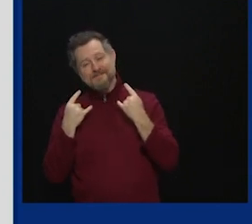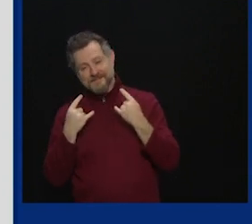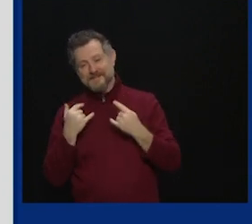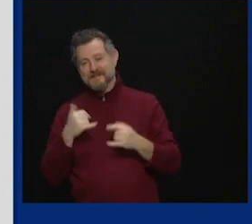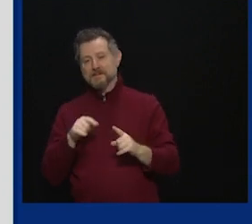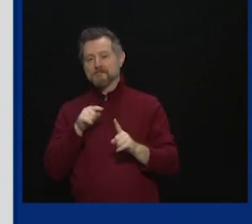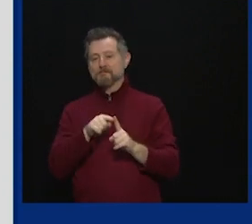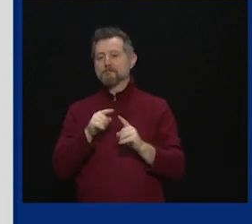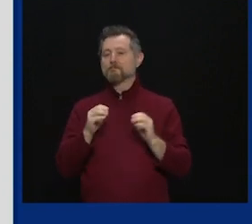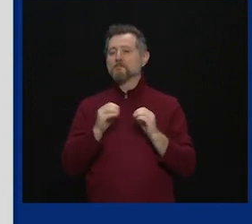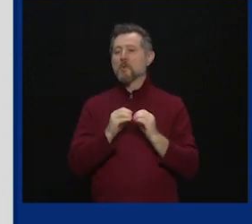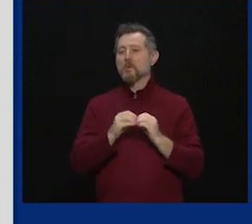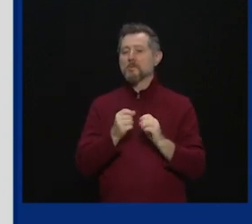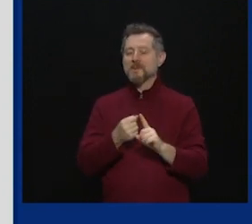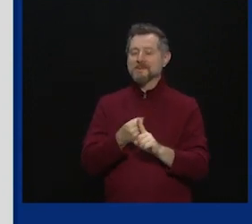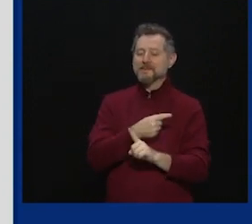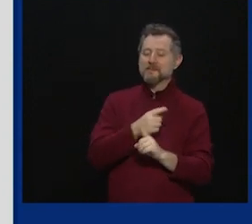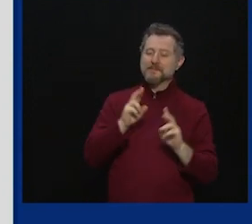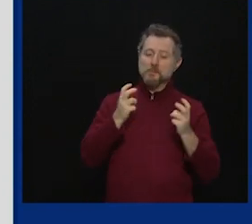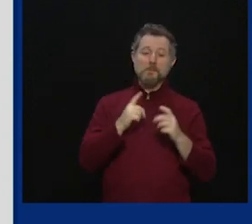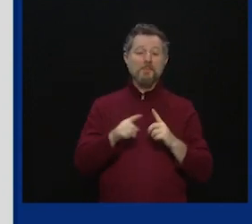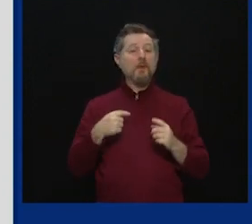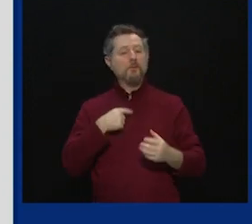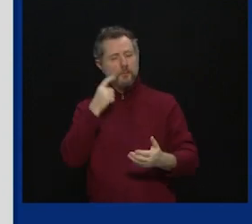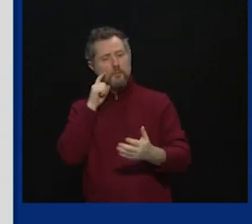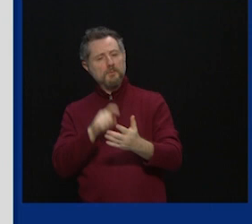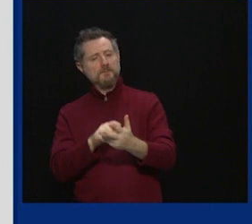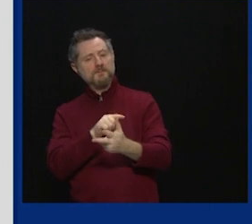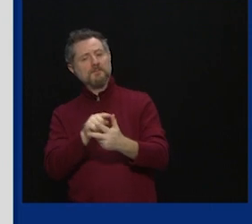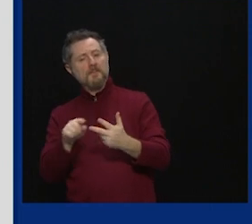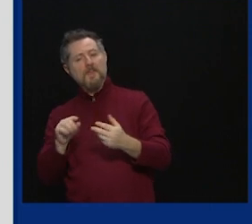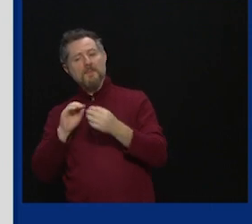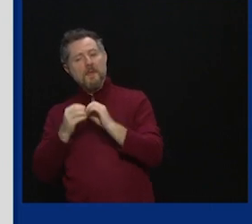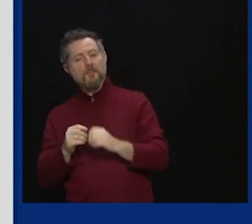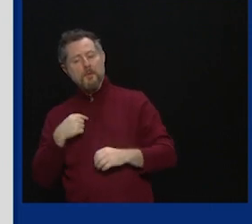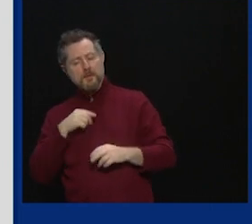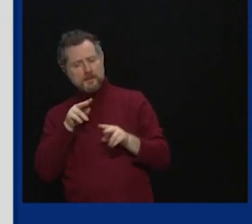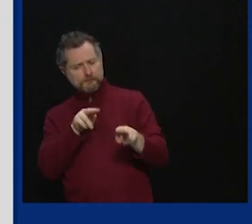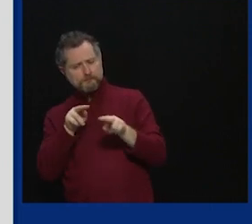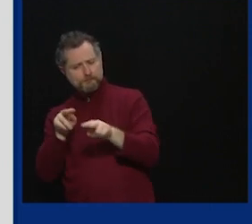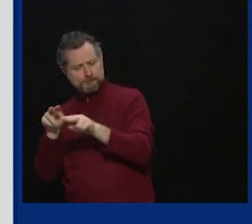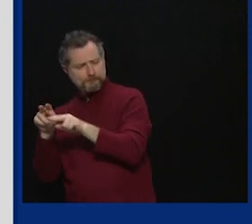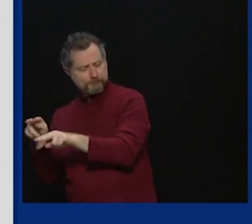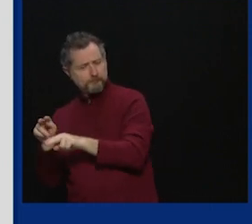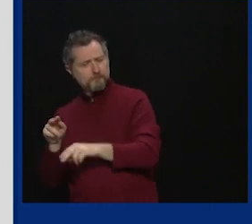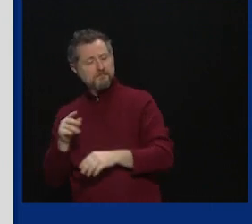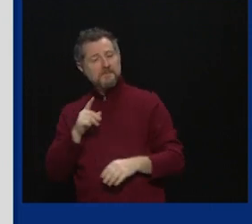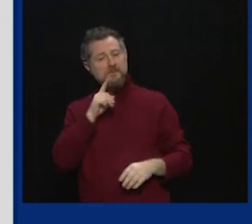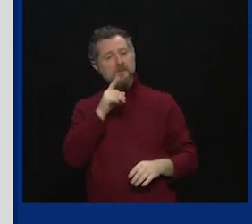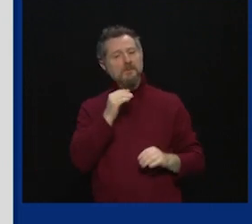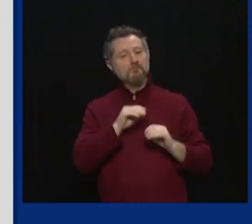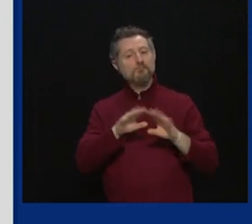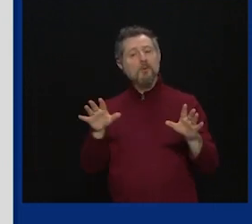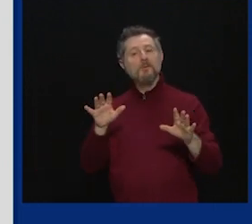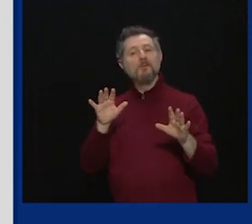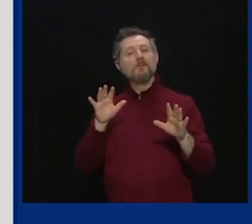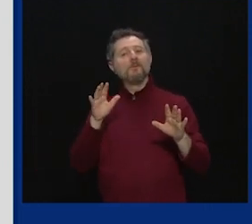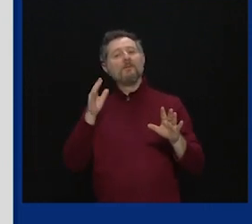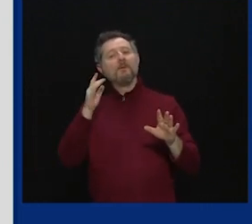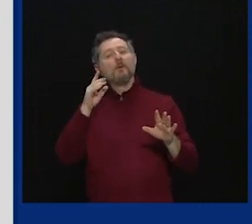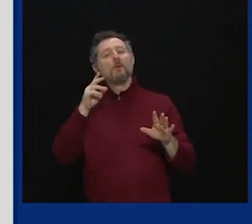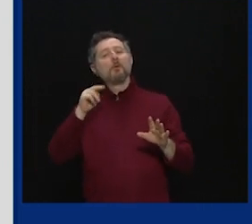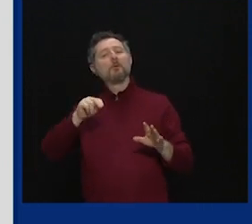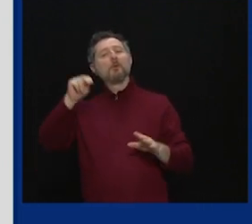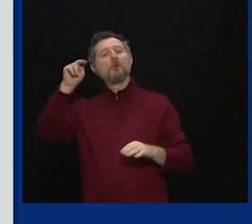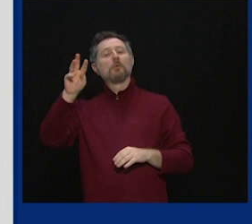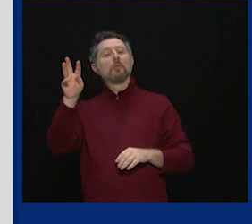was focused on, but this is just an issue that we're watching closely. It seems to be spreading more in the northwest part of our country. My first